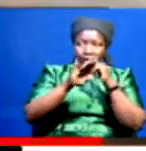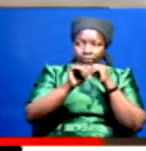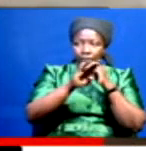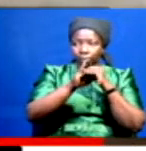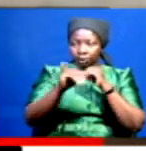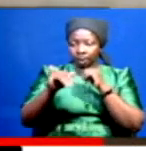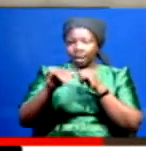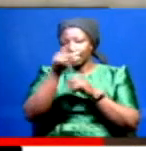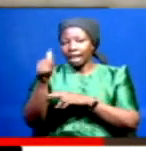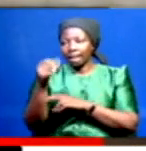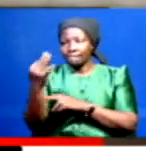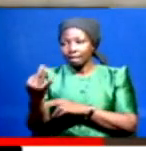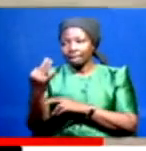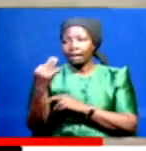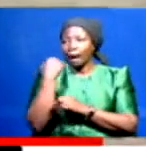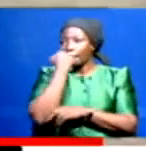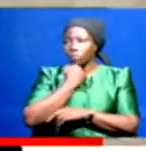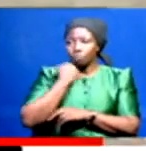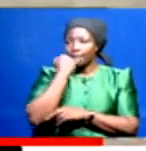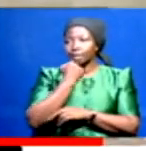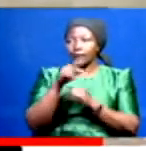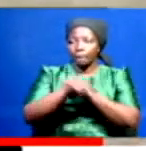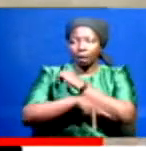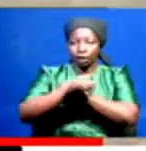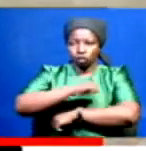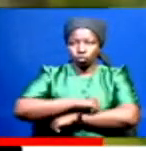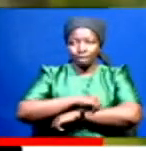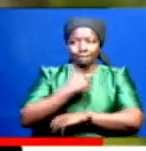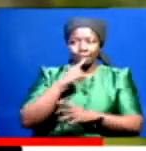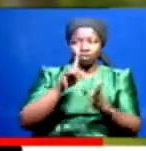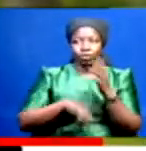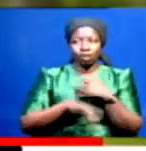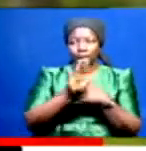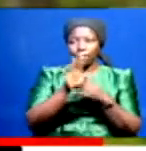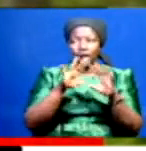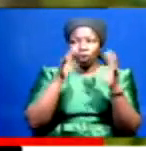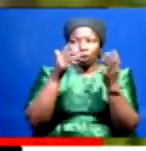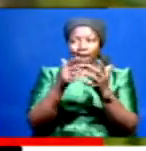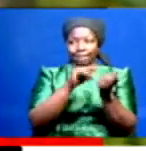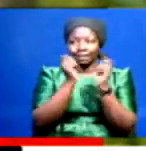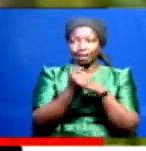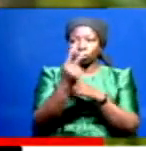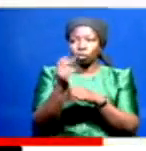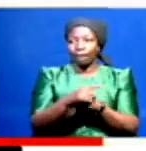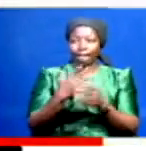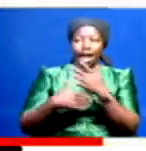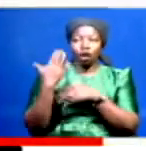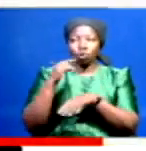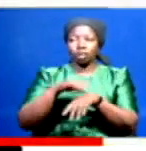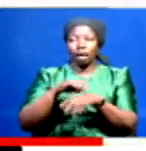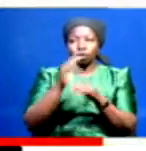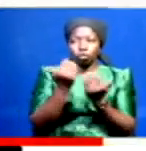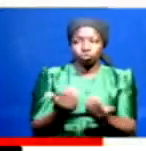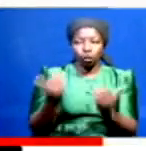at Mumias Central Primary School. Mutimba says his world changed 2 months ago when the children came across a